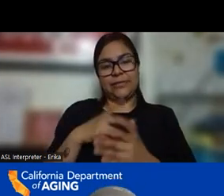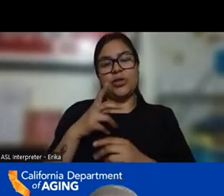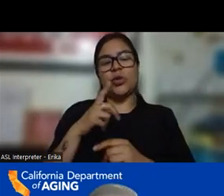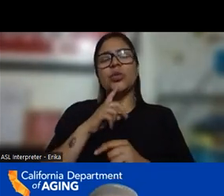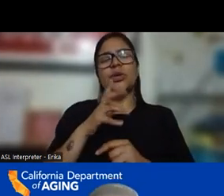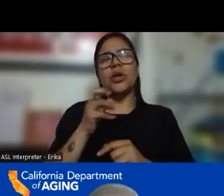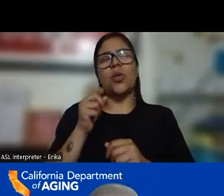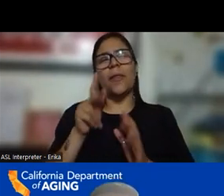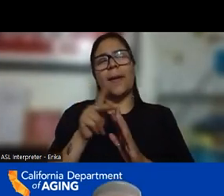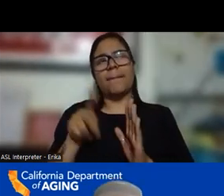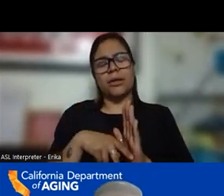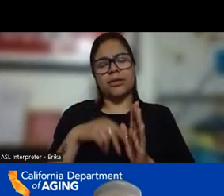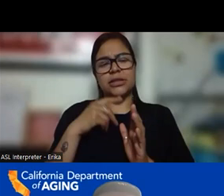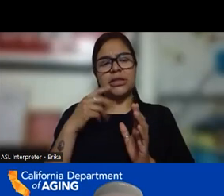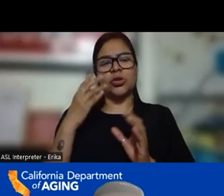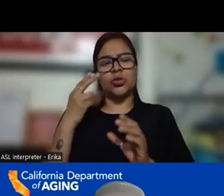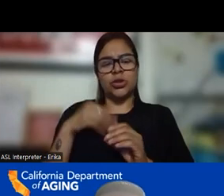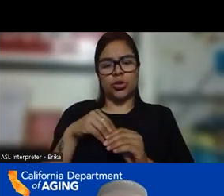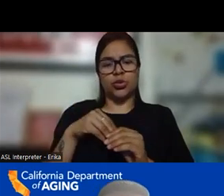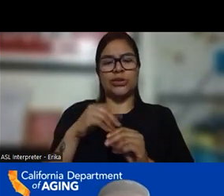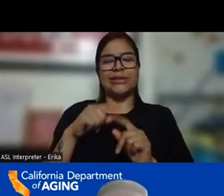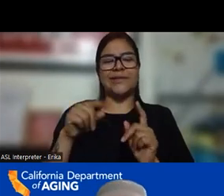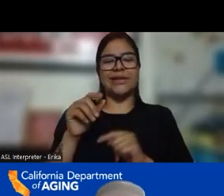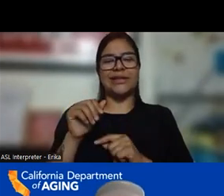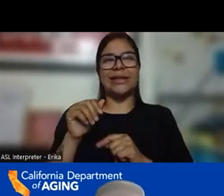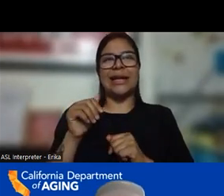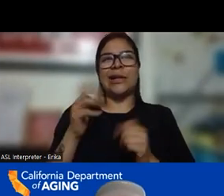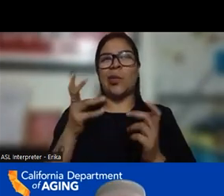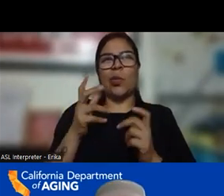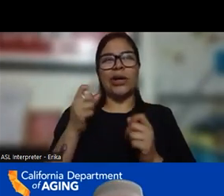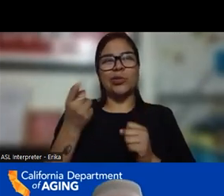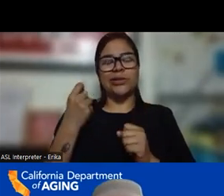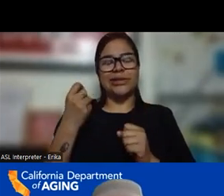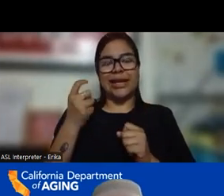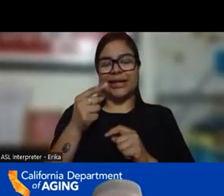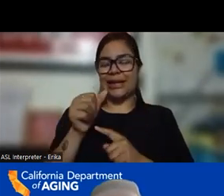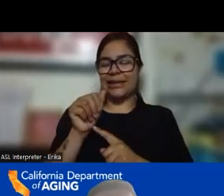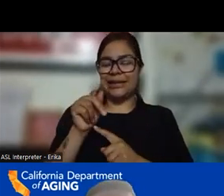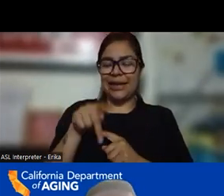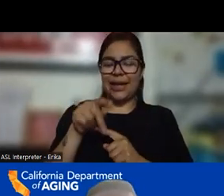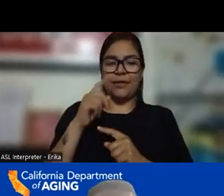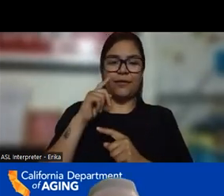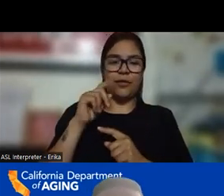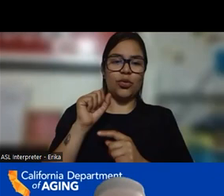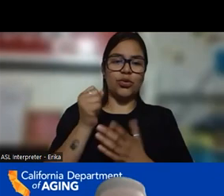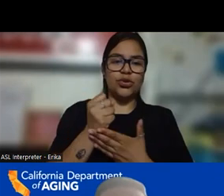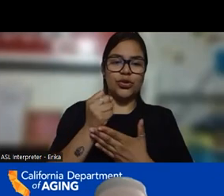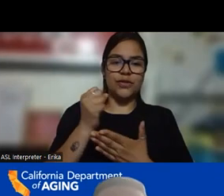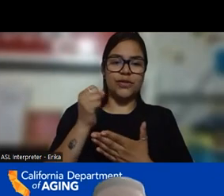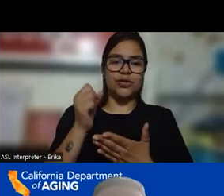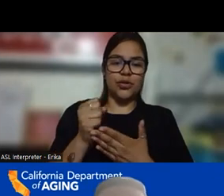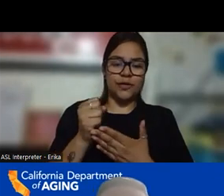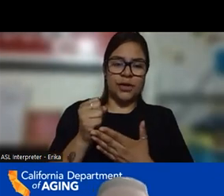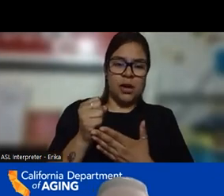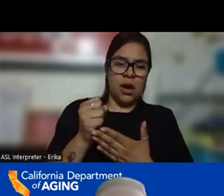policy and program design. So with these data, we can better understand service gaps, for example, gaps in social service providers in regions of our state, gaps in